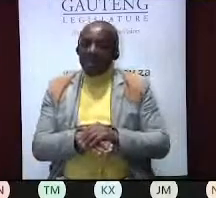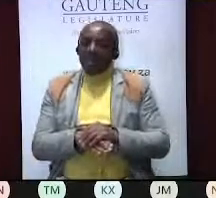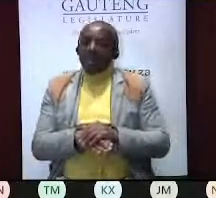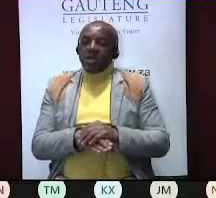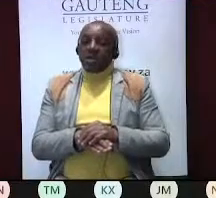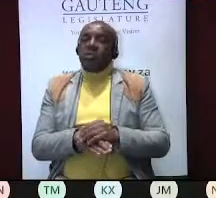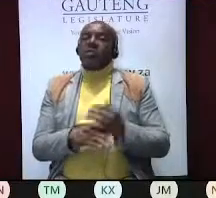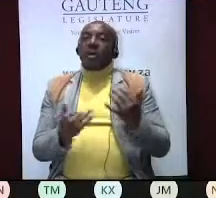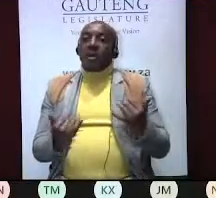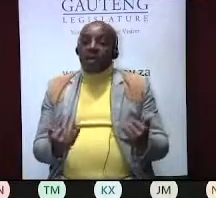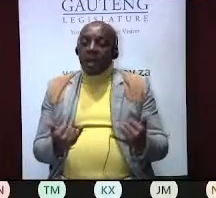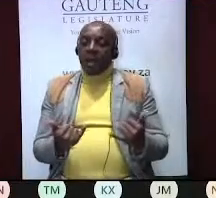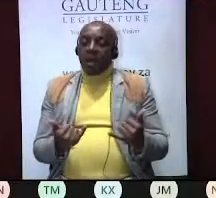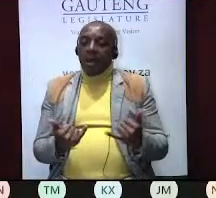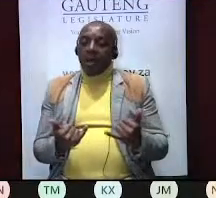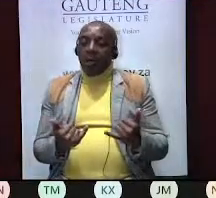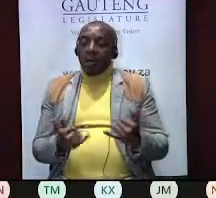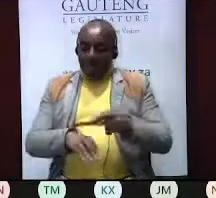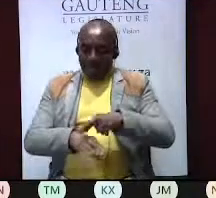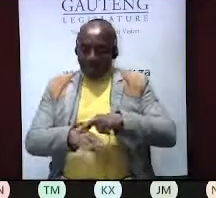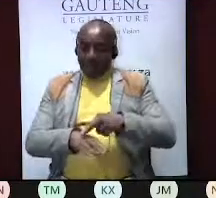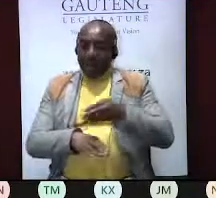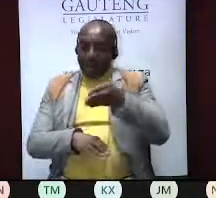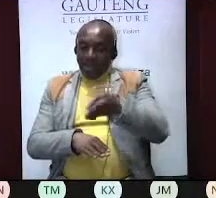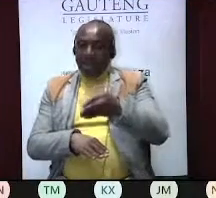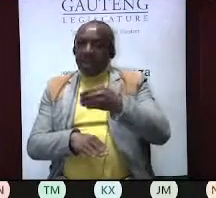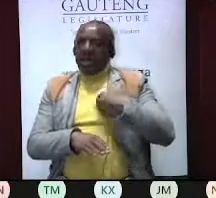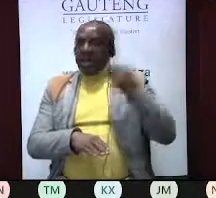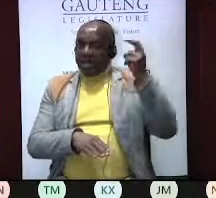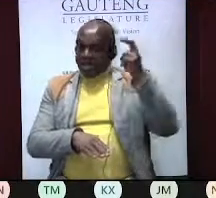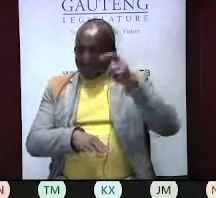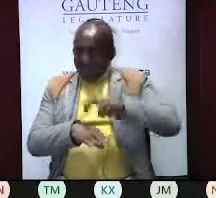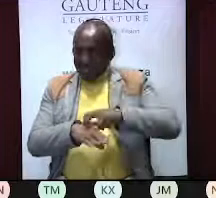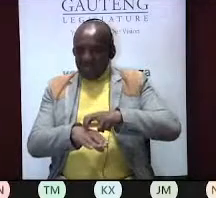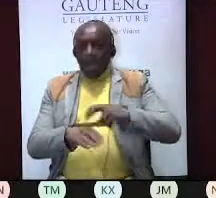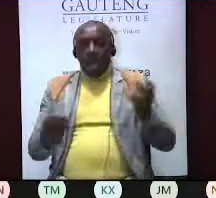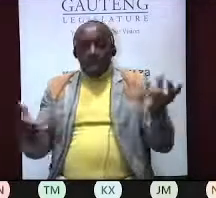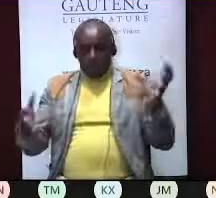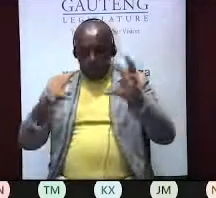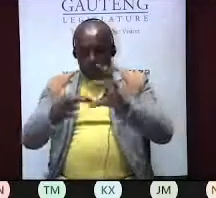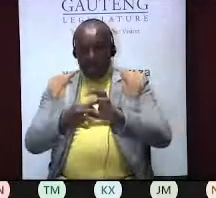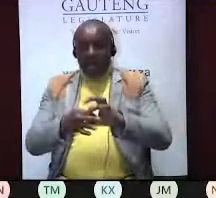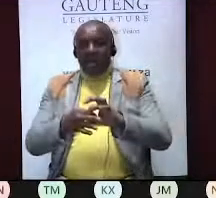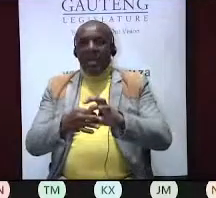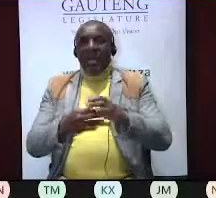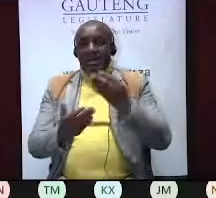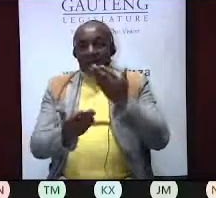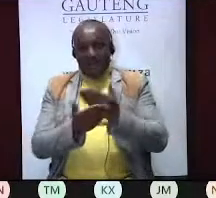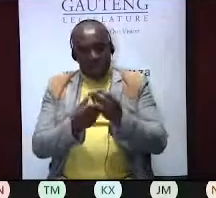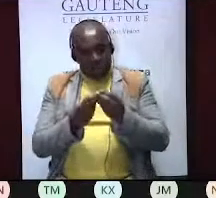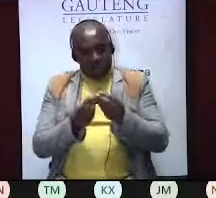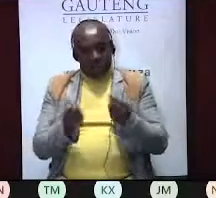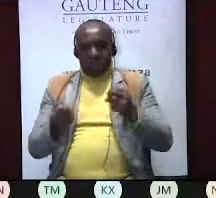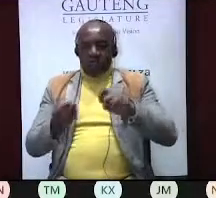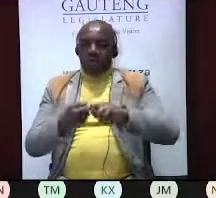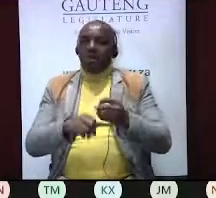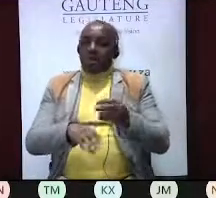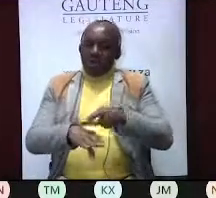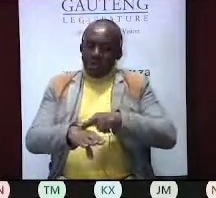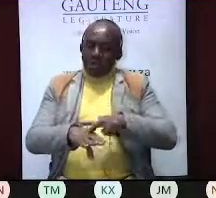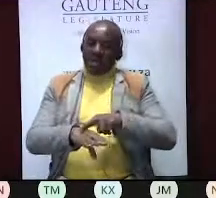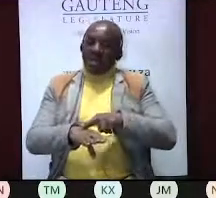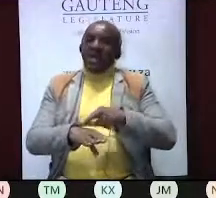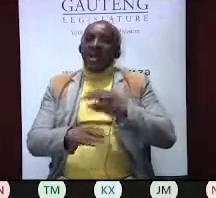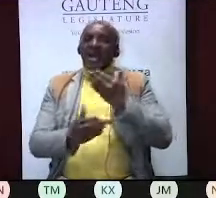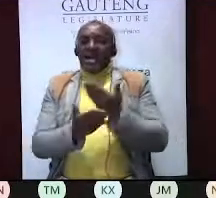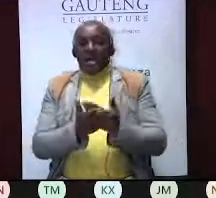periodically in our communities. So we really need together to deal with such things. We can deal with this